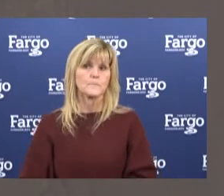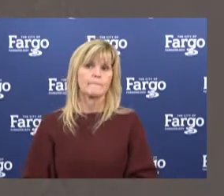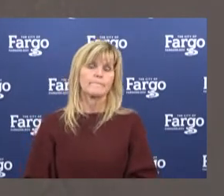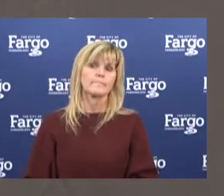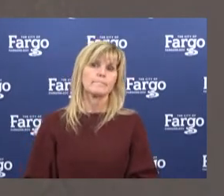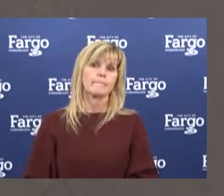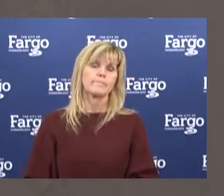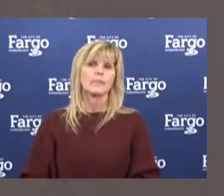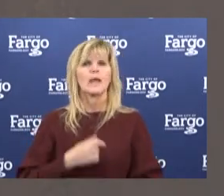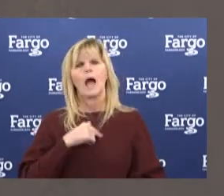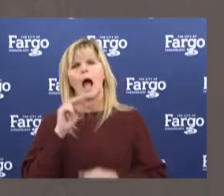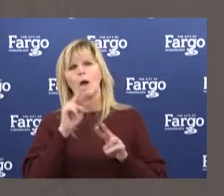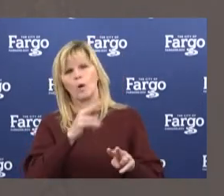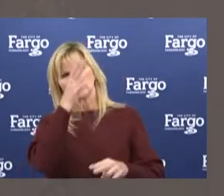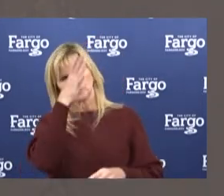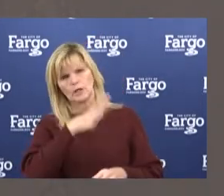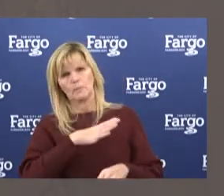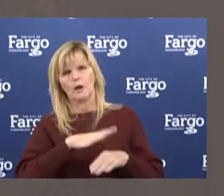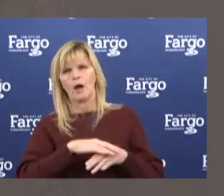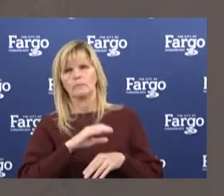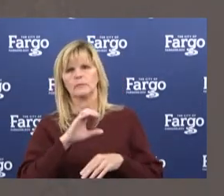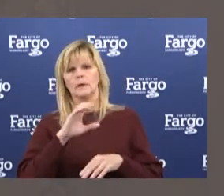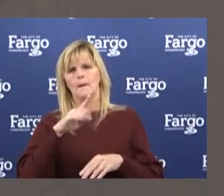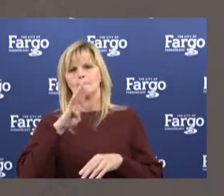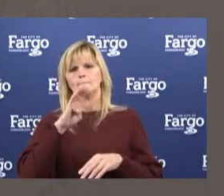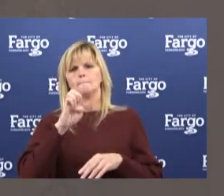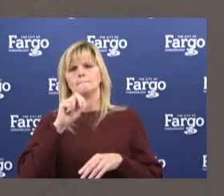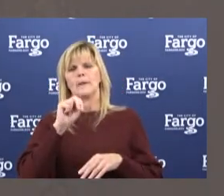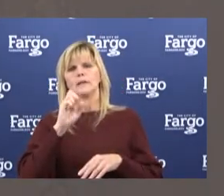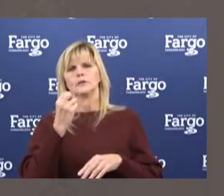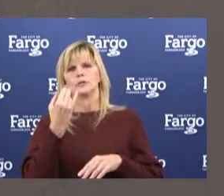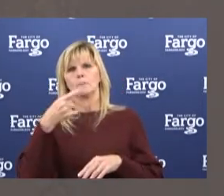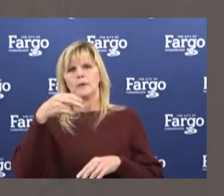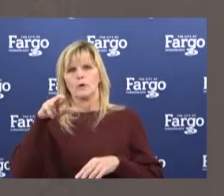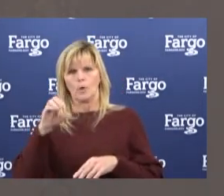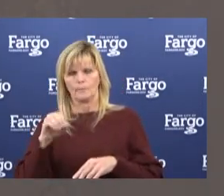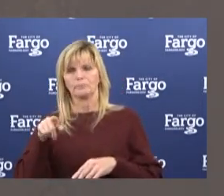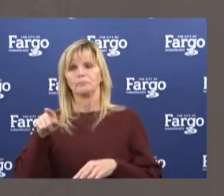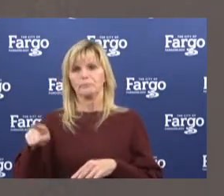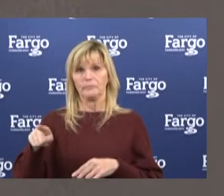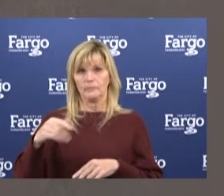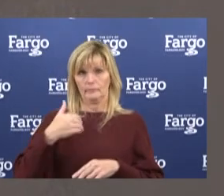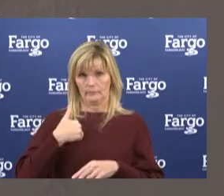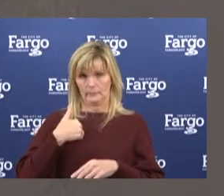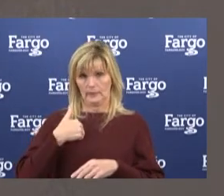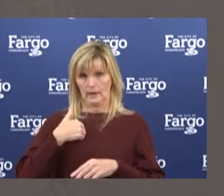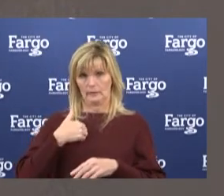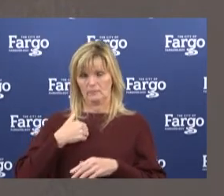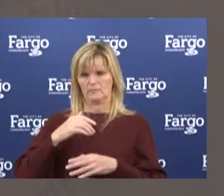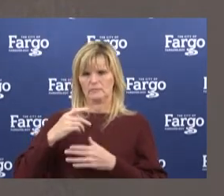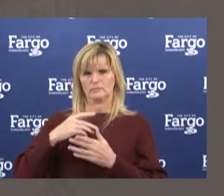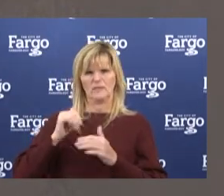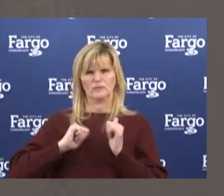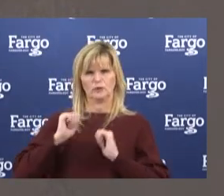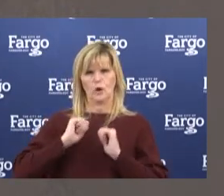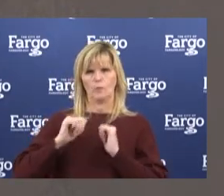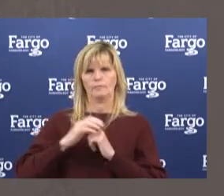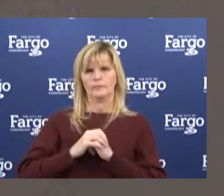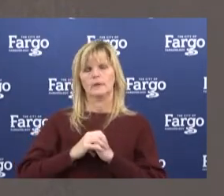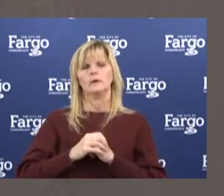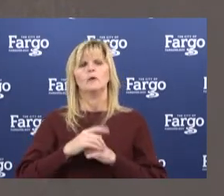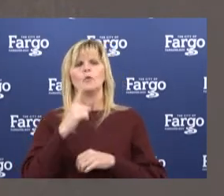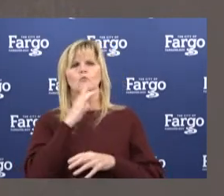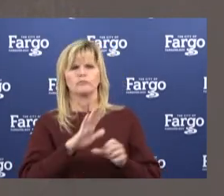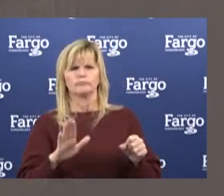I watched a gentleman online, a gentleman by the name of Ben Shapiro, caught a show regarding this, and he used the phrase, out of a preponderance of